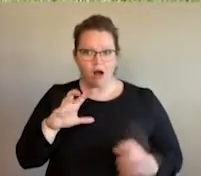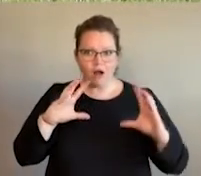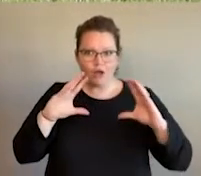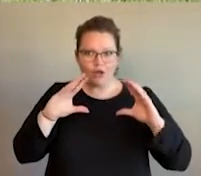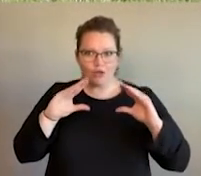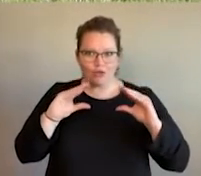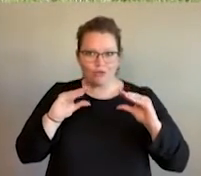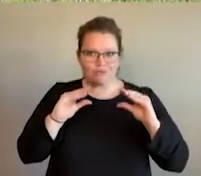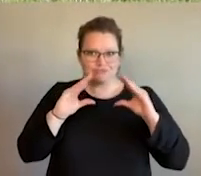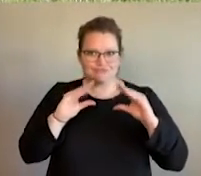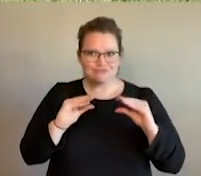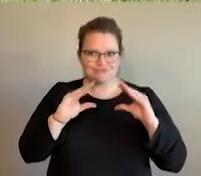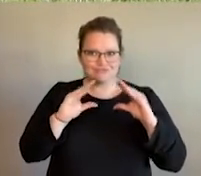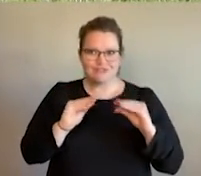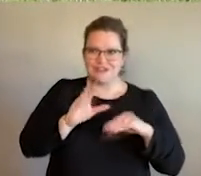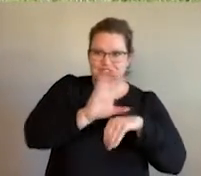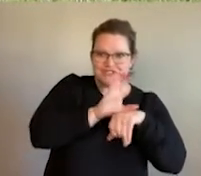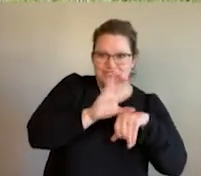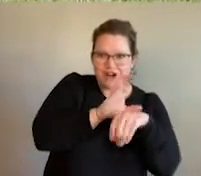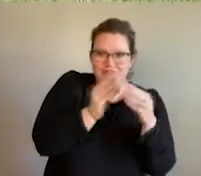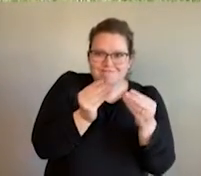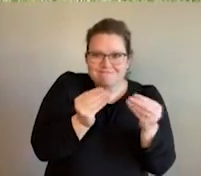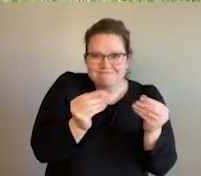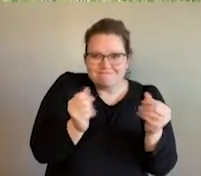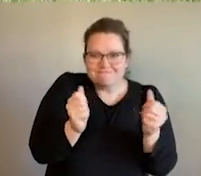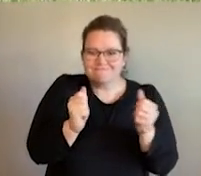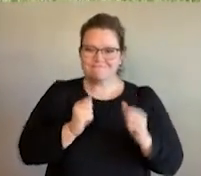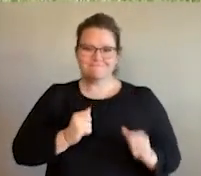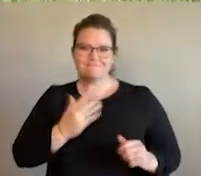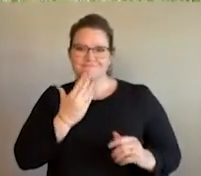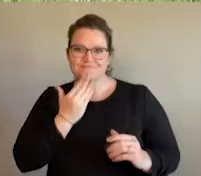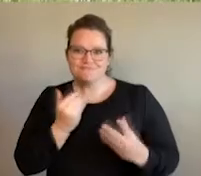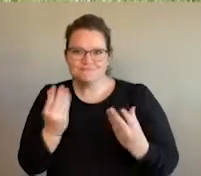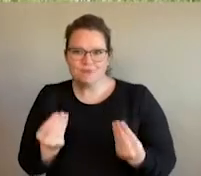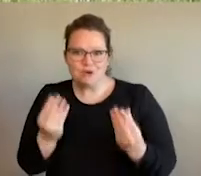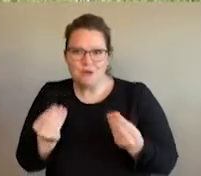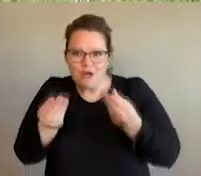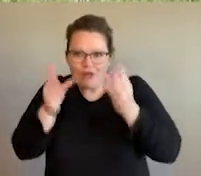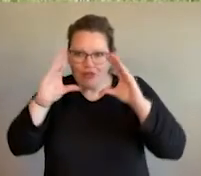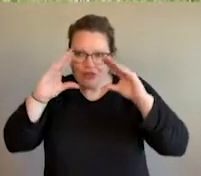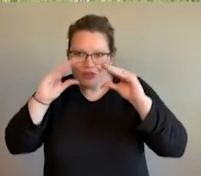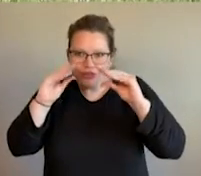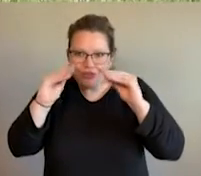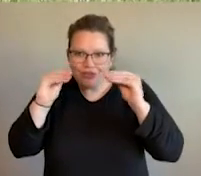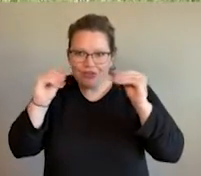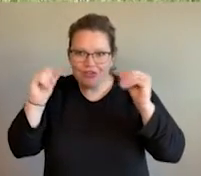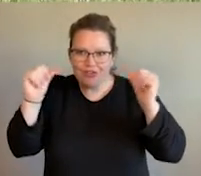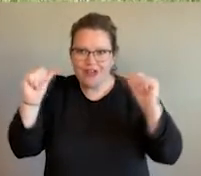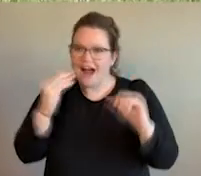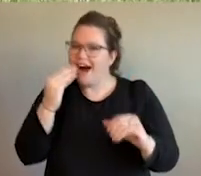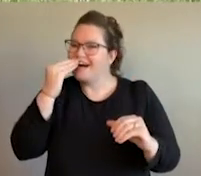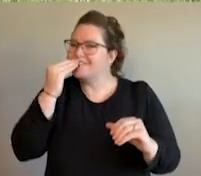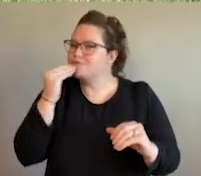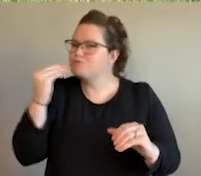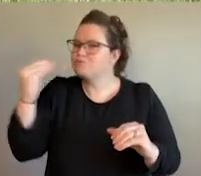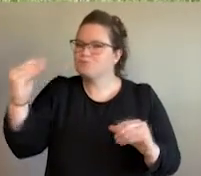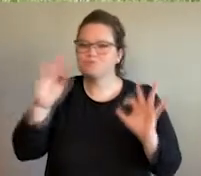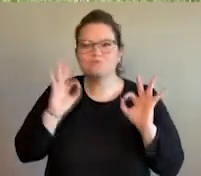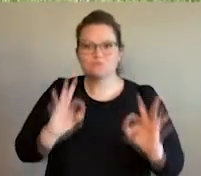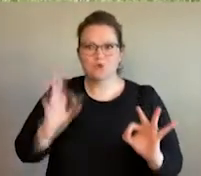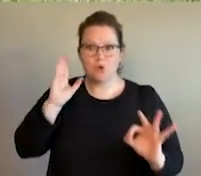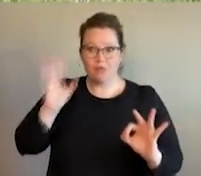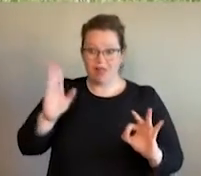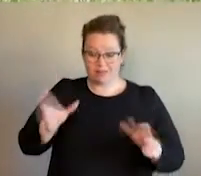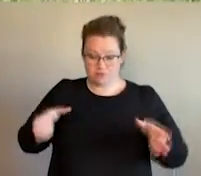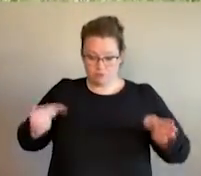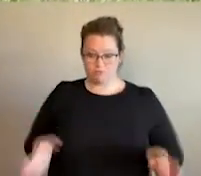and have it melt. Now, make sure when you have your oven that you have the lid up and the s'more right there in